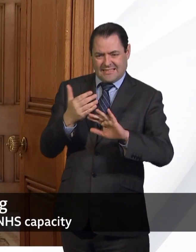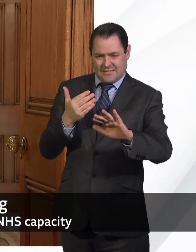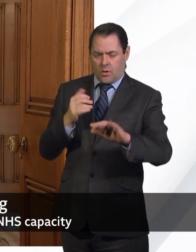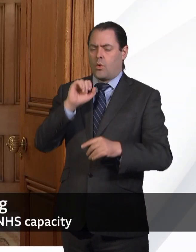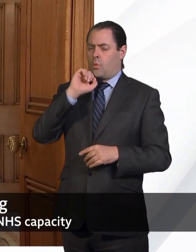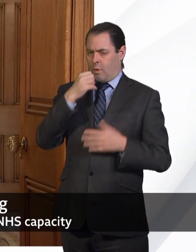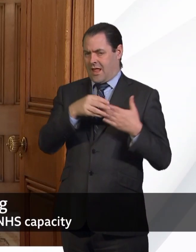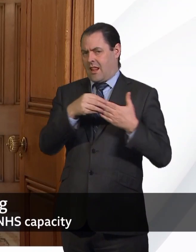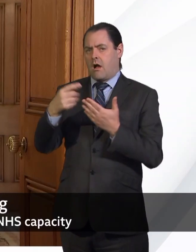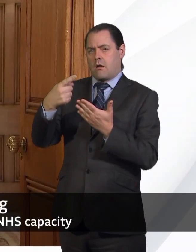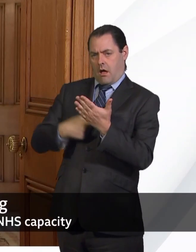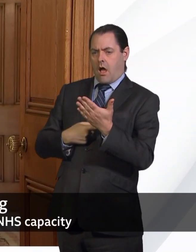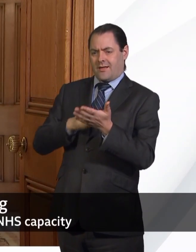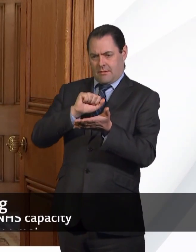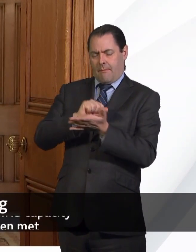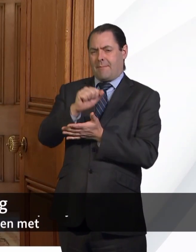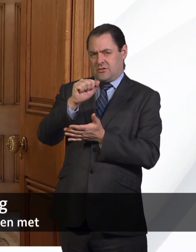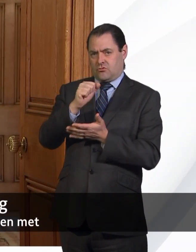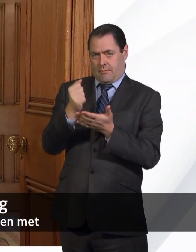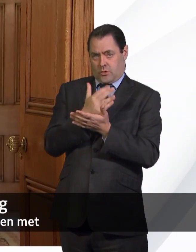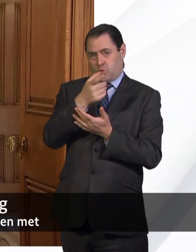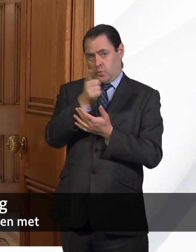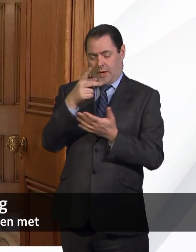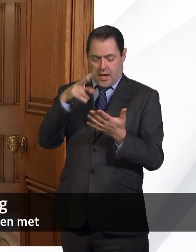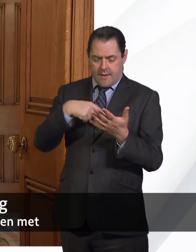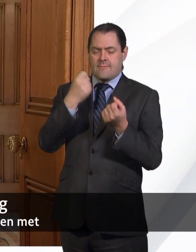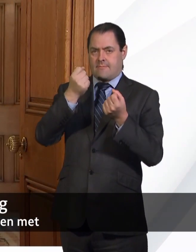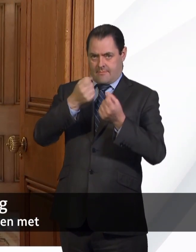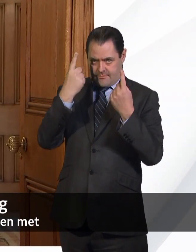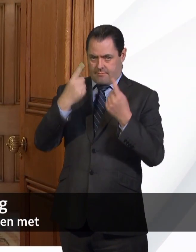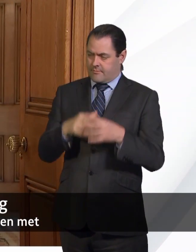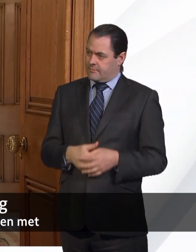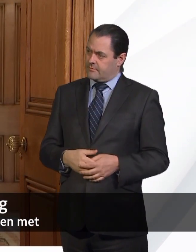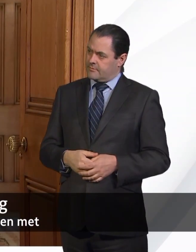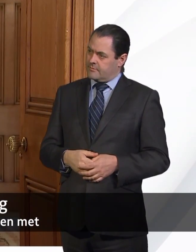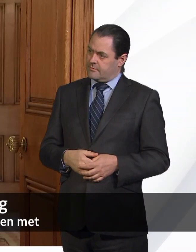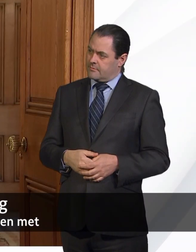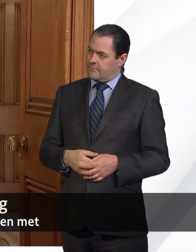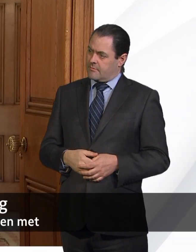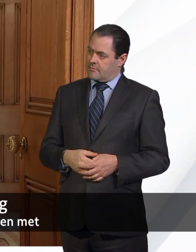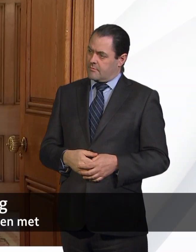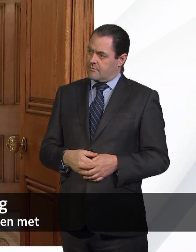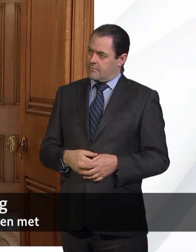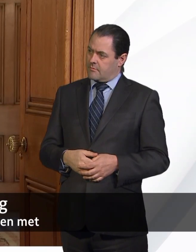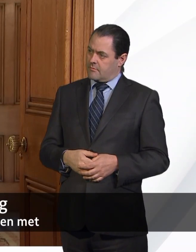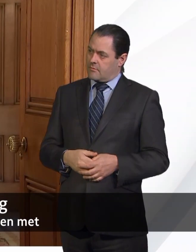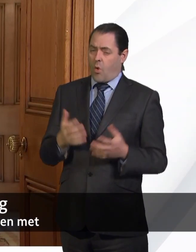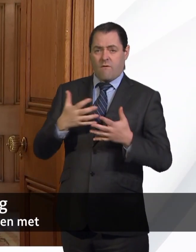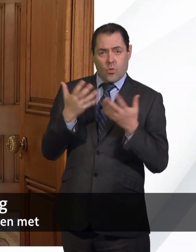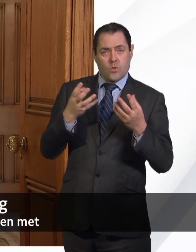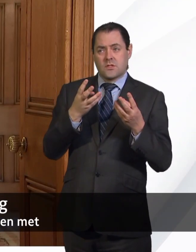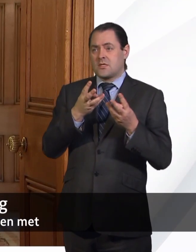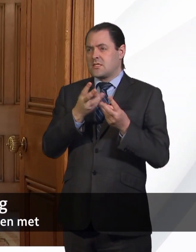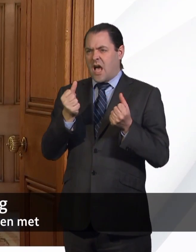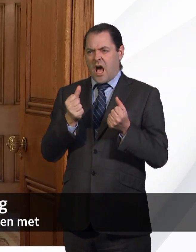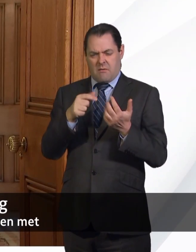to help people, to help you make the most of them. Now, I know inevitably that there may be some anomalies or